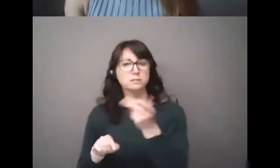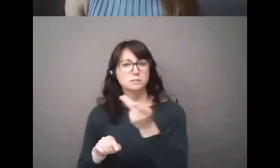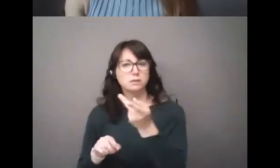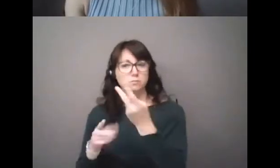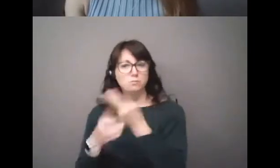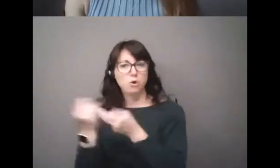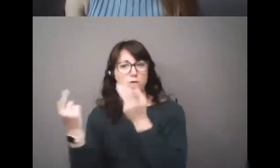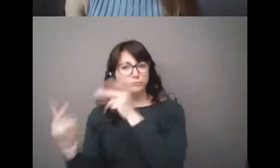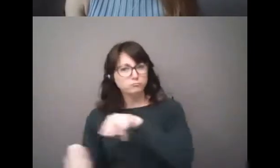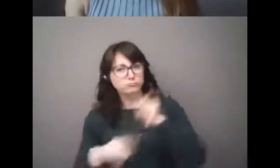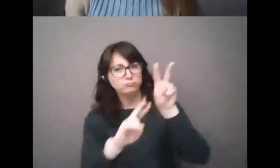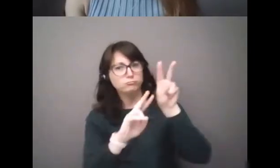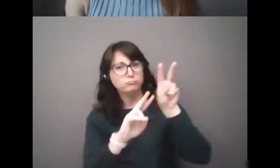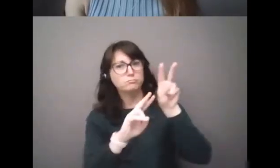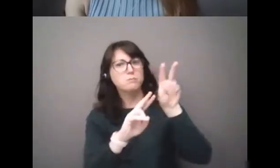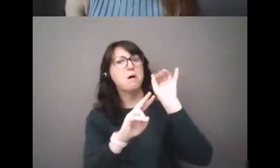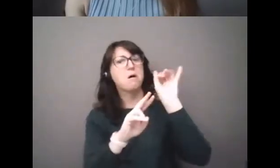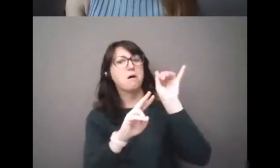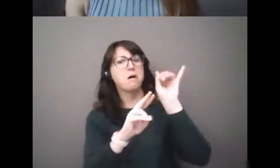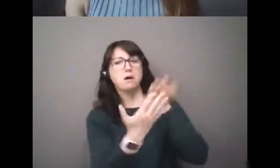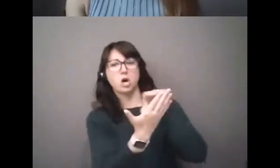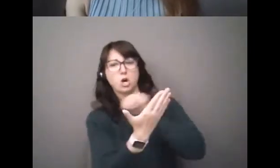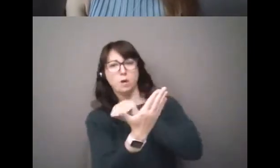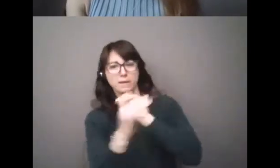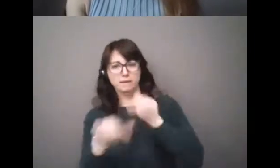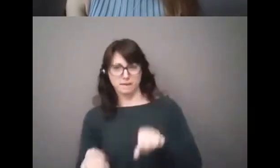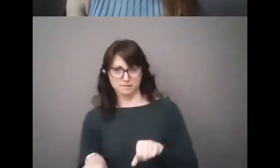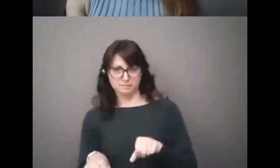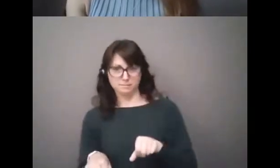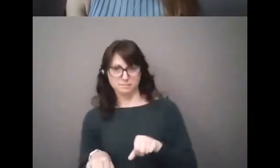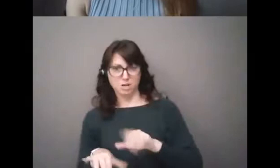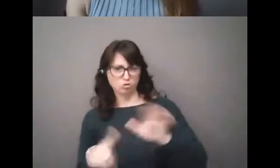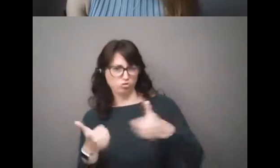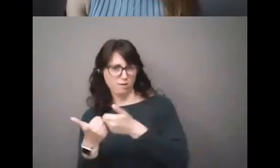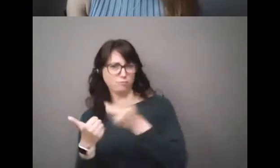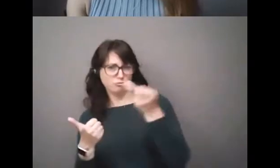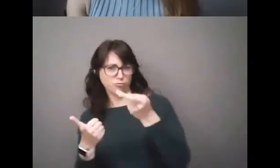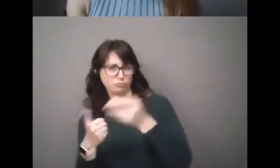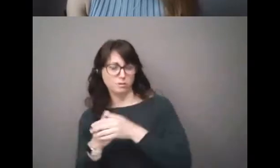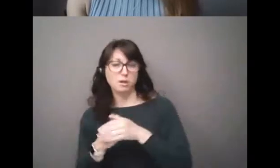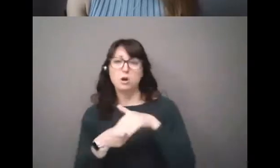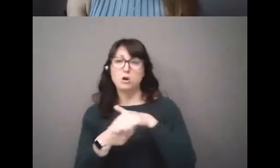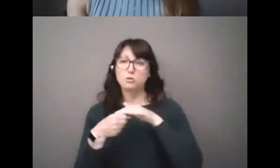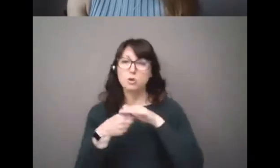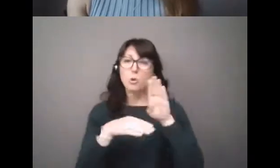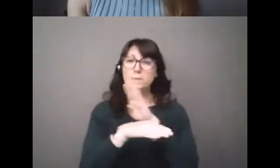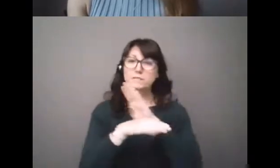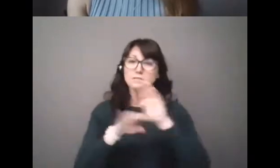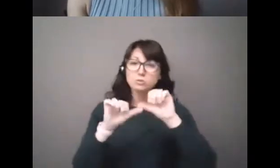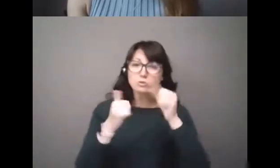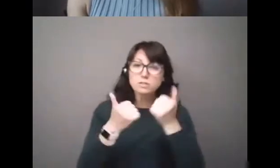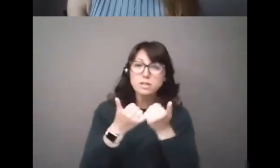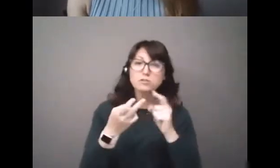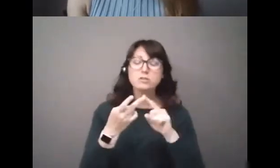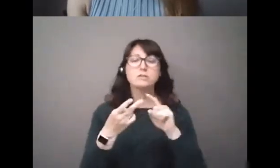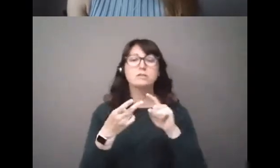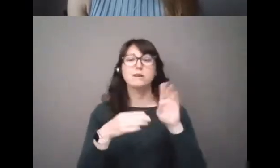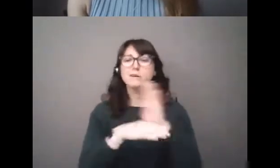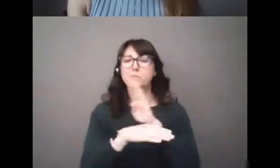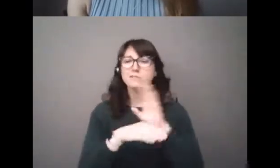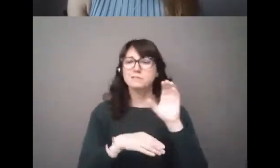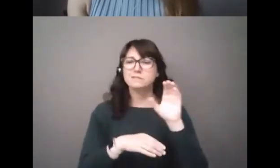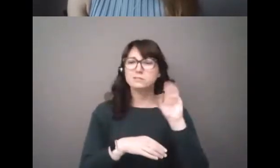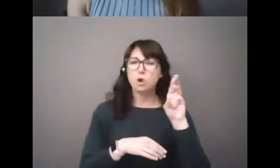to do likewise. And then I think, you bring in your local BIAs and your chambers of commerce and your